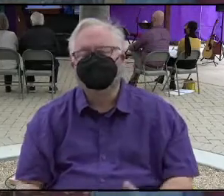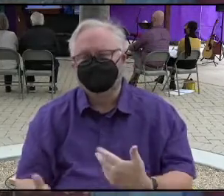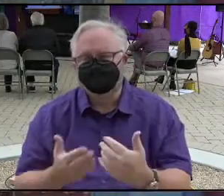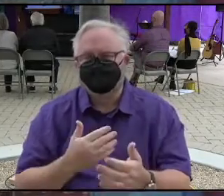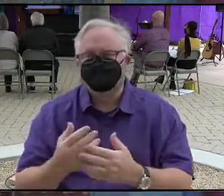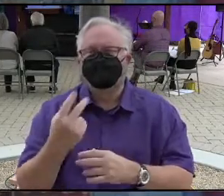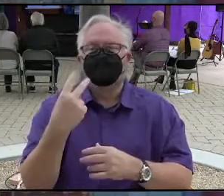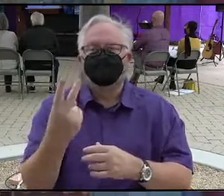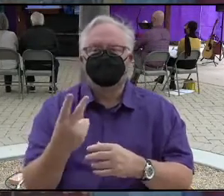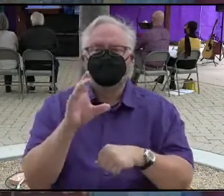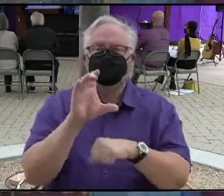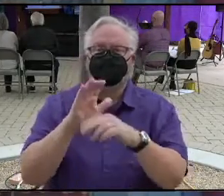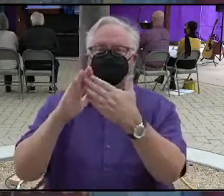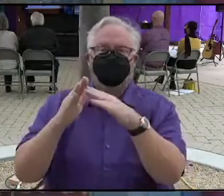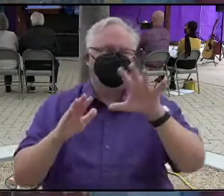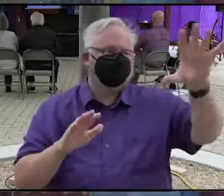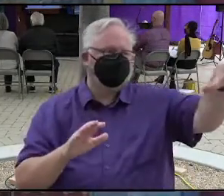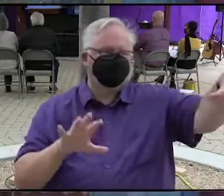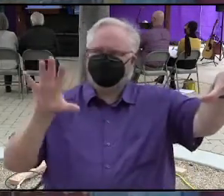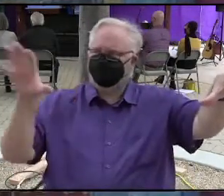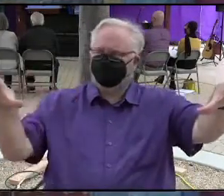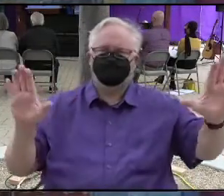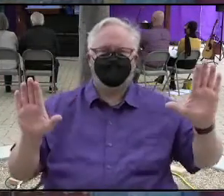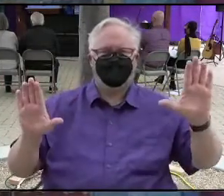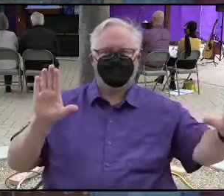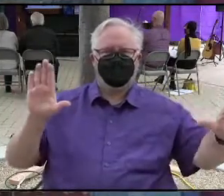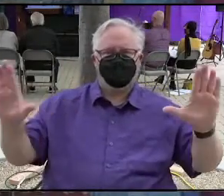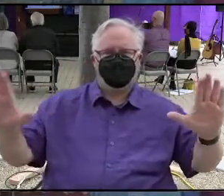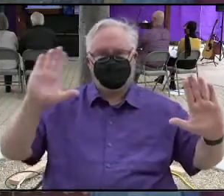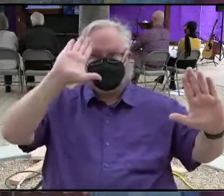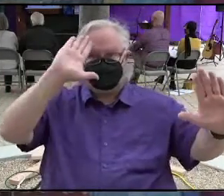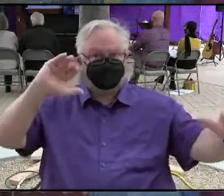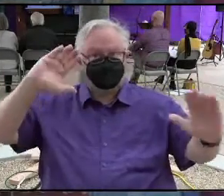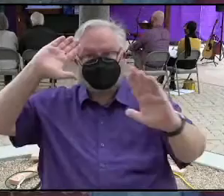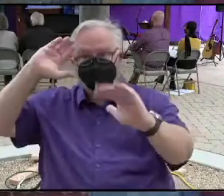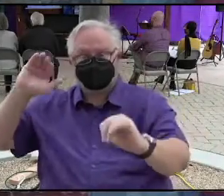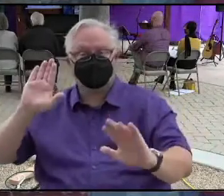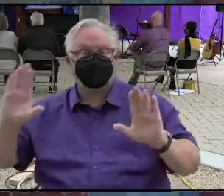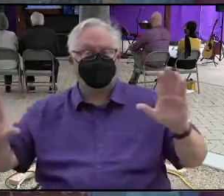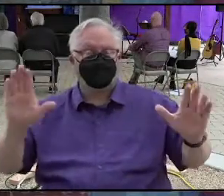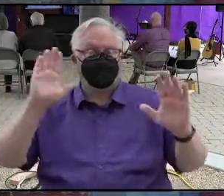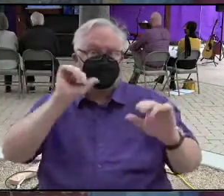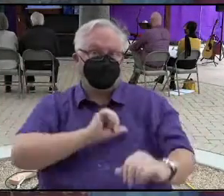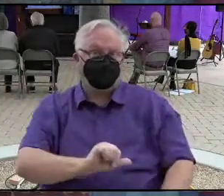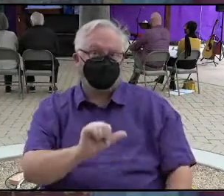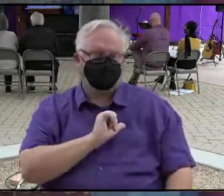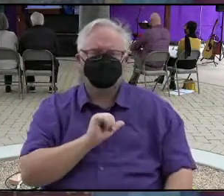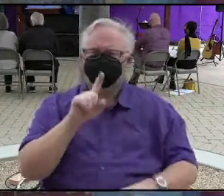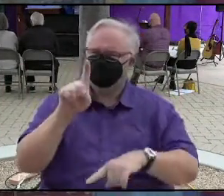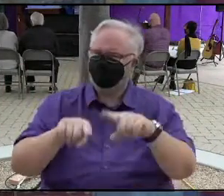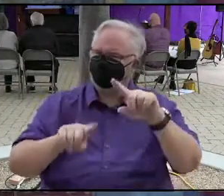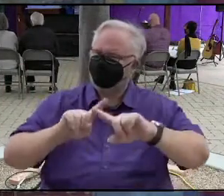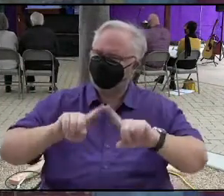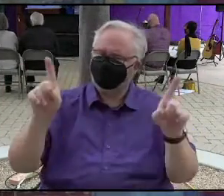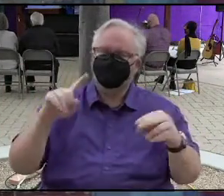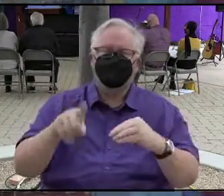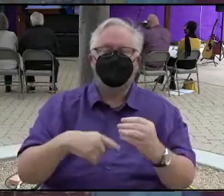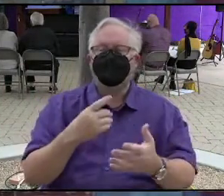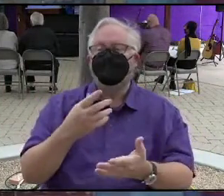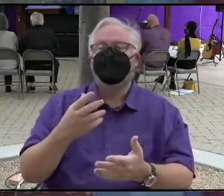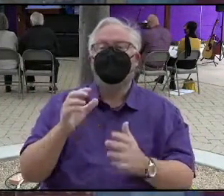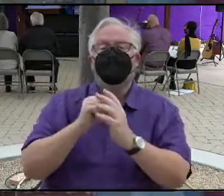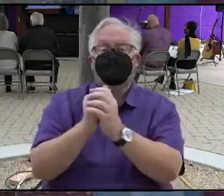two congregations had some very different expectations and attitudes about worship services, financial giving, about